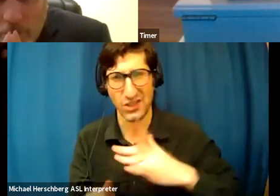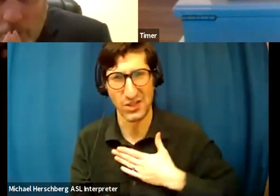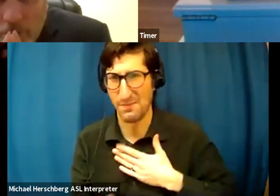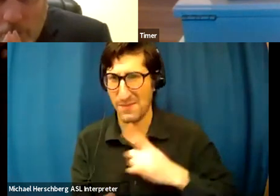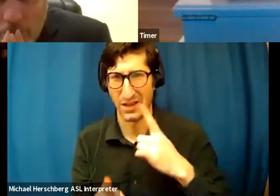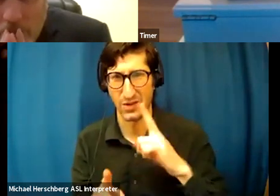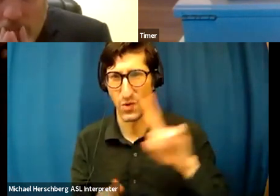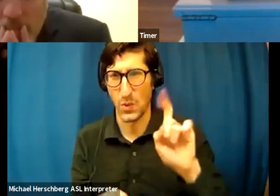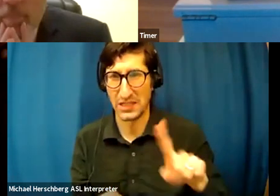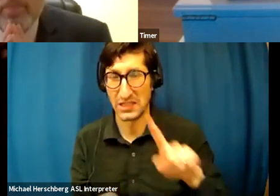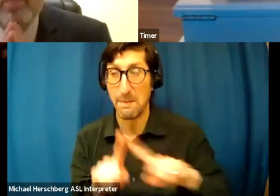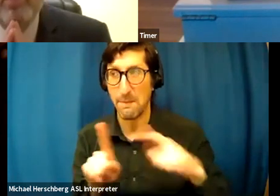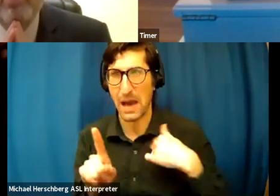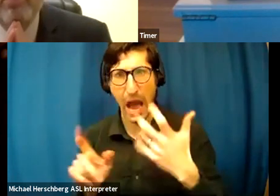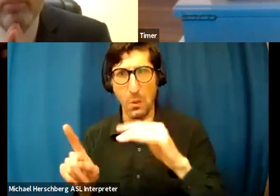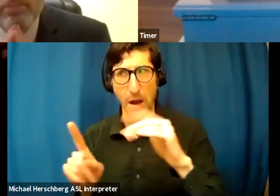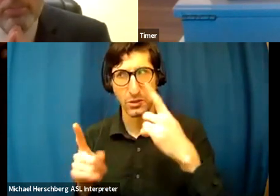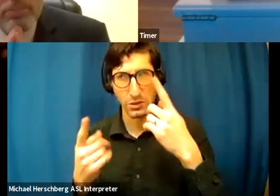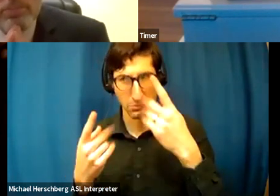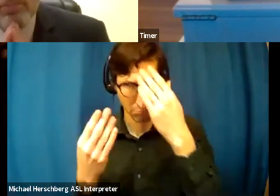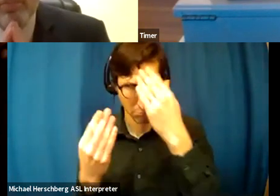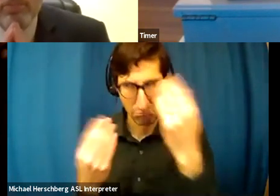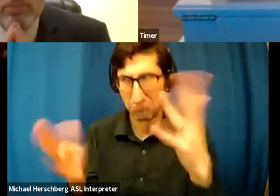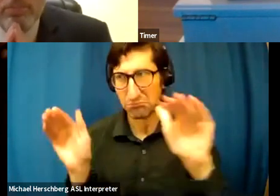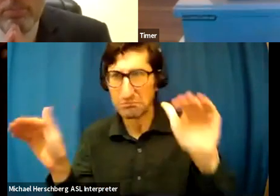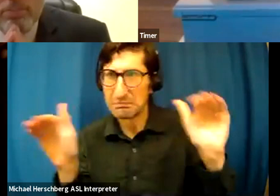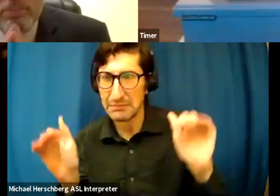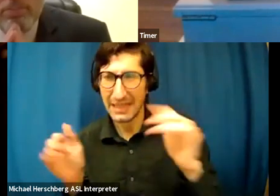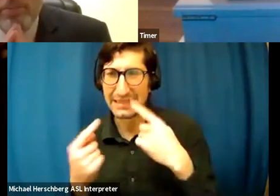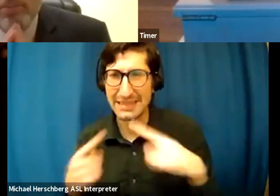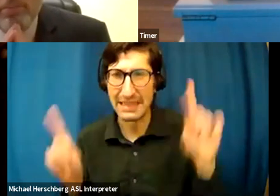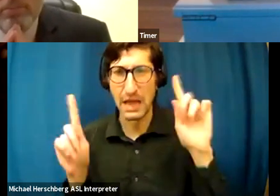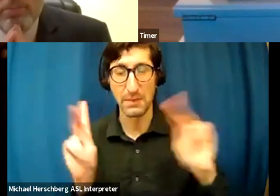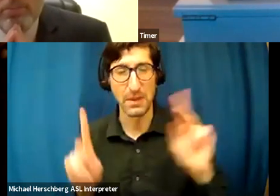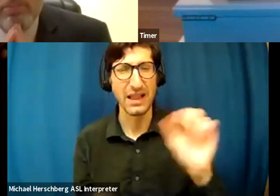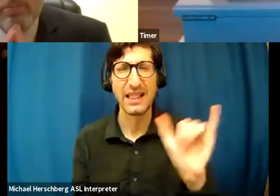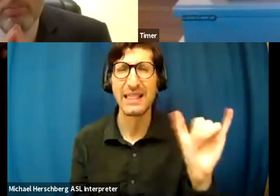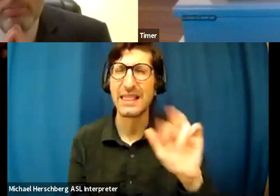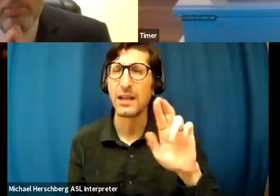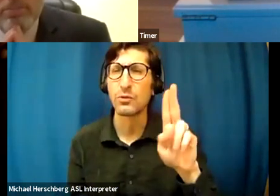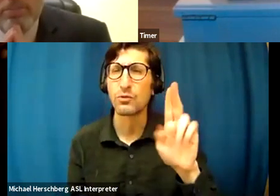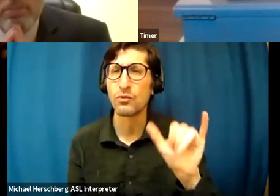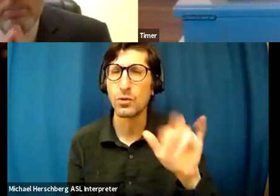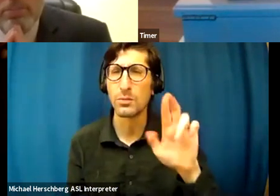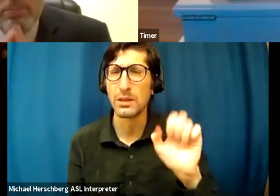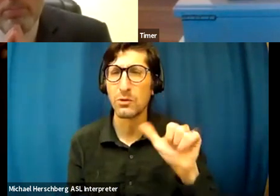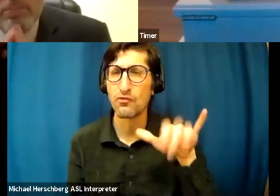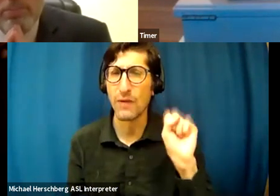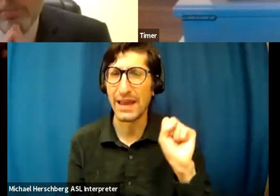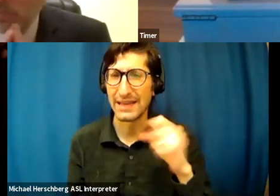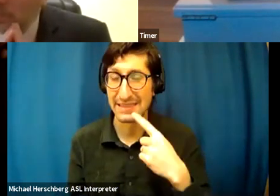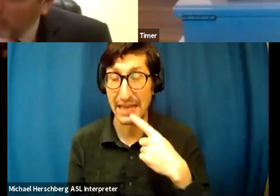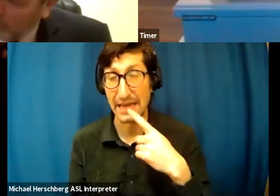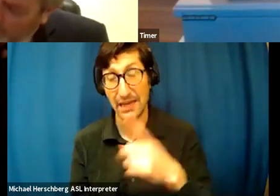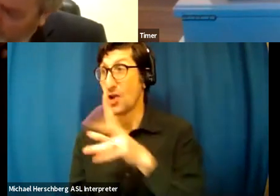the attention of more people, like how the district is, as Ruby Reyes said, like really, putting their